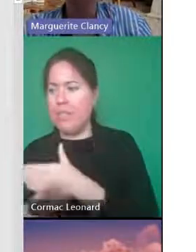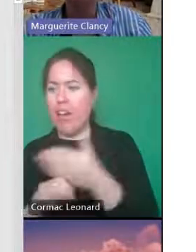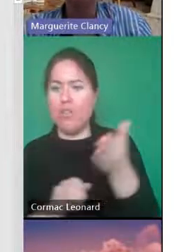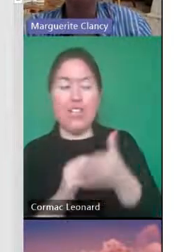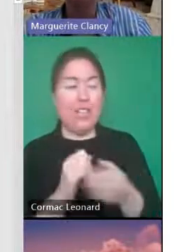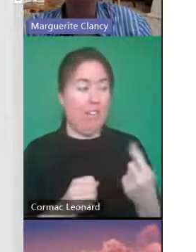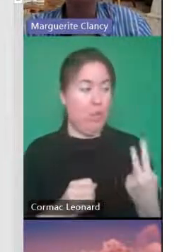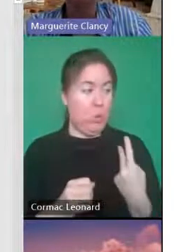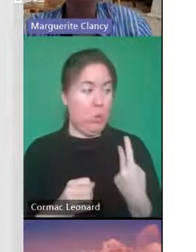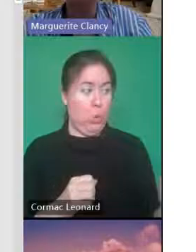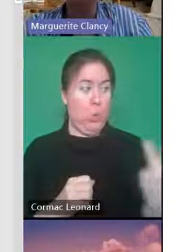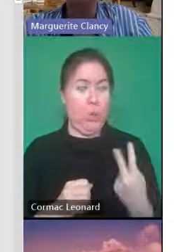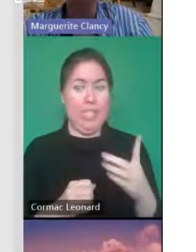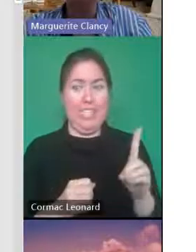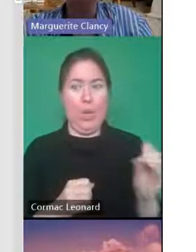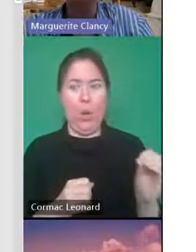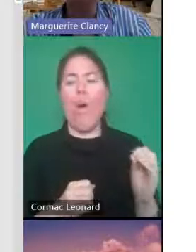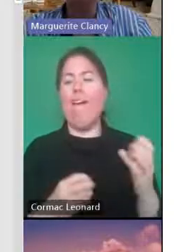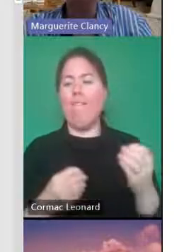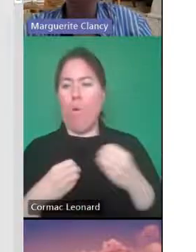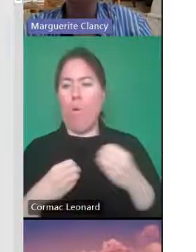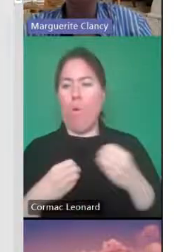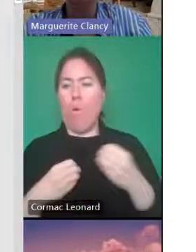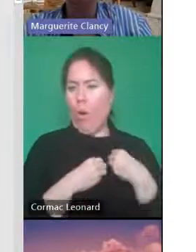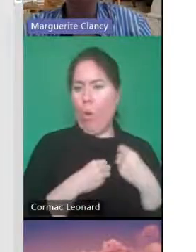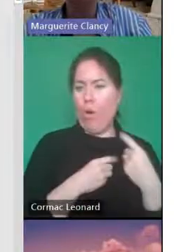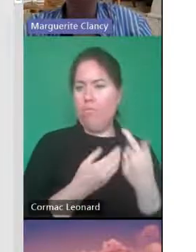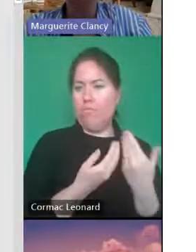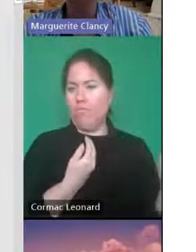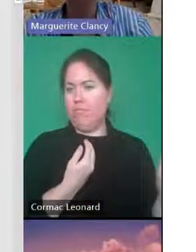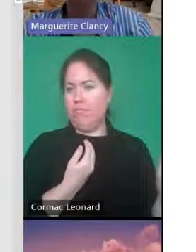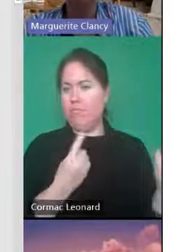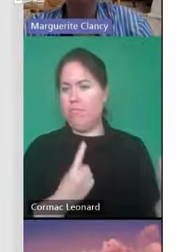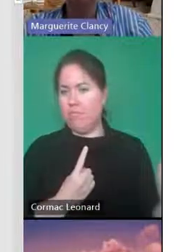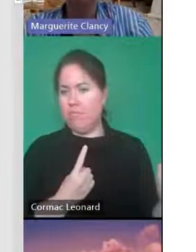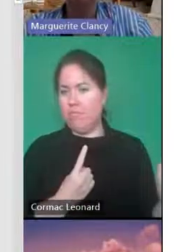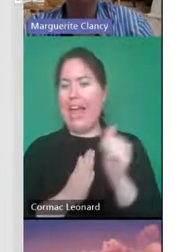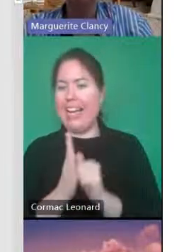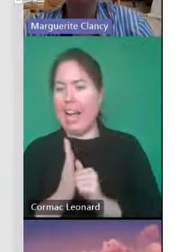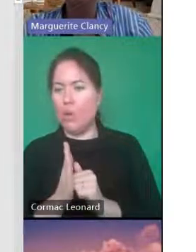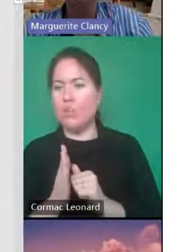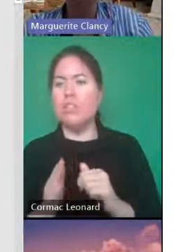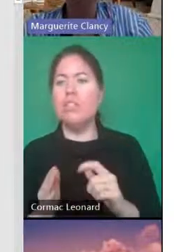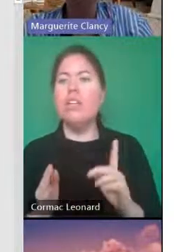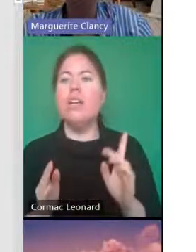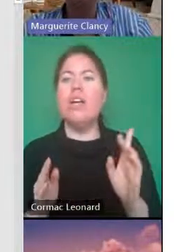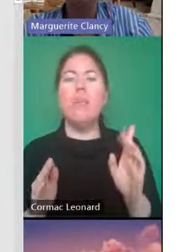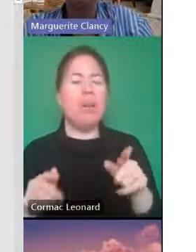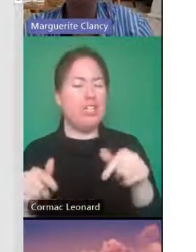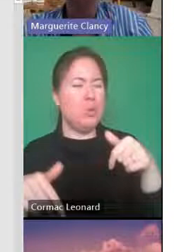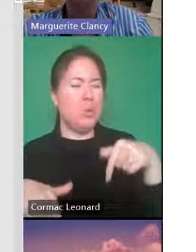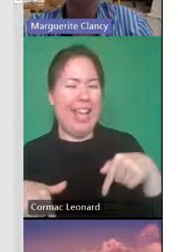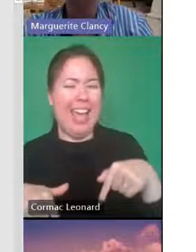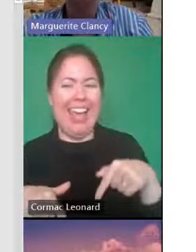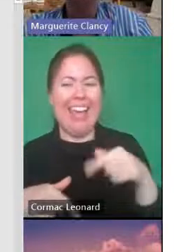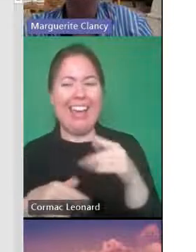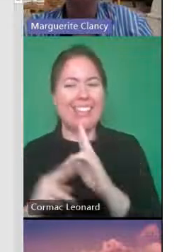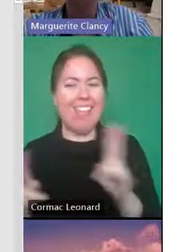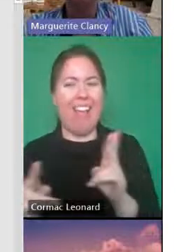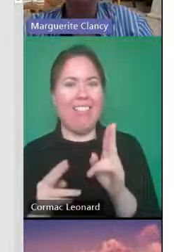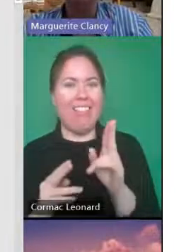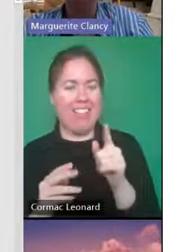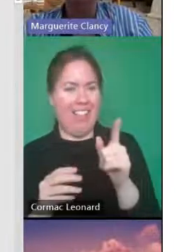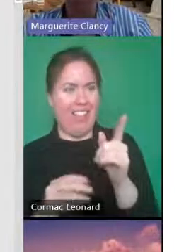DOs, they need to have individual accounts. But I would urge you to say that today isn't the session; it's next